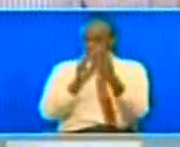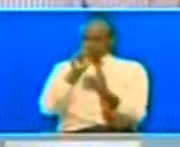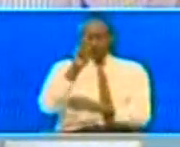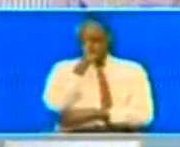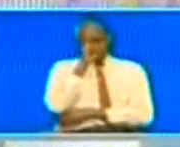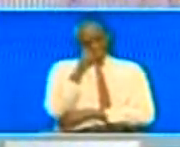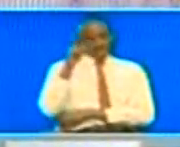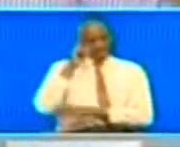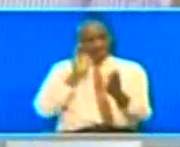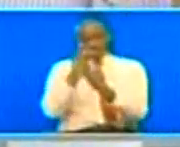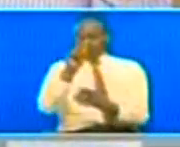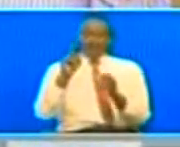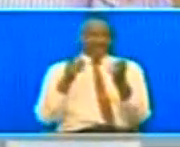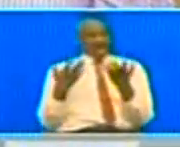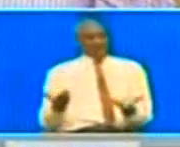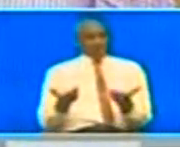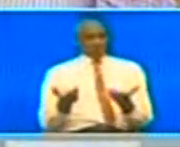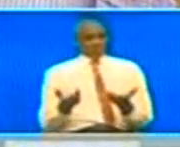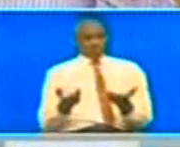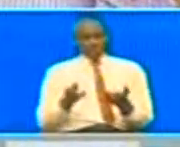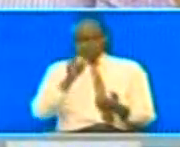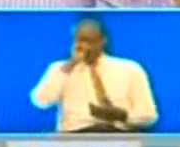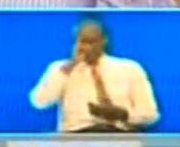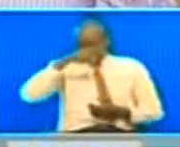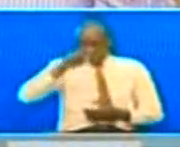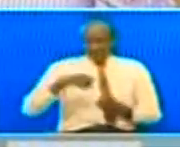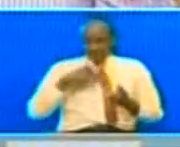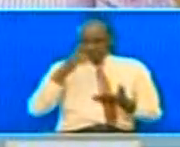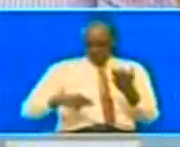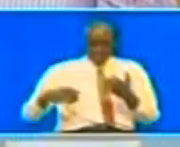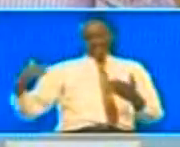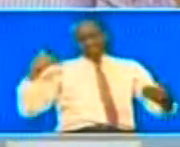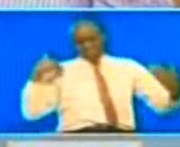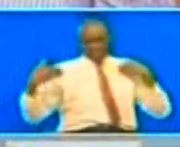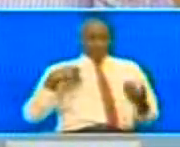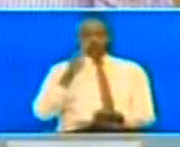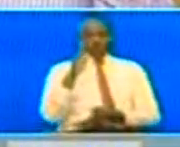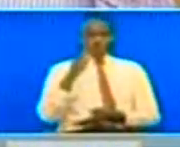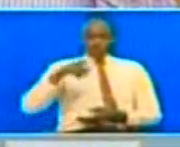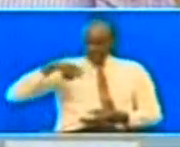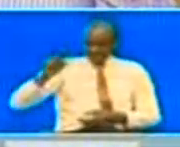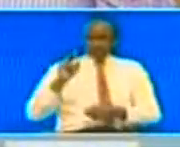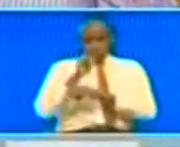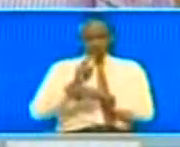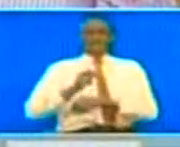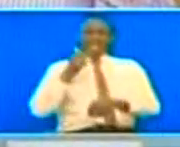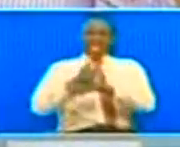Keter in getting there, that the policemen felt bullied, harassed, the use of expletive language